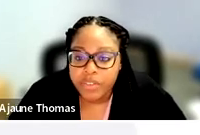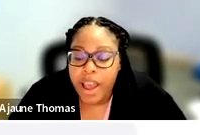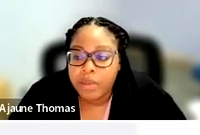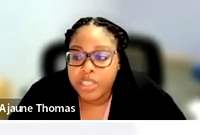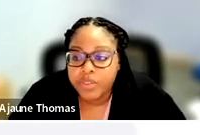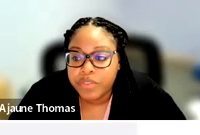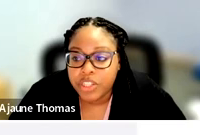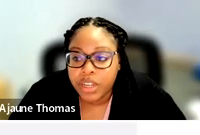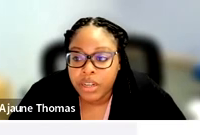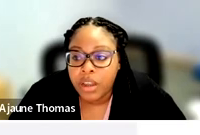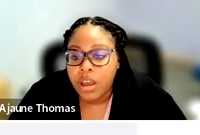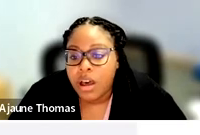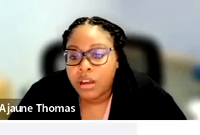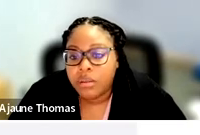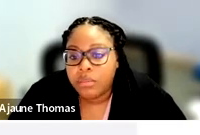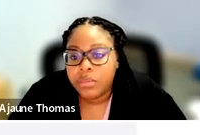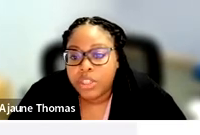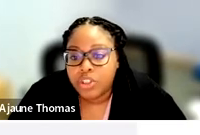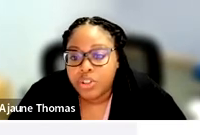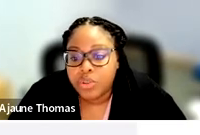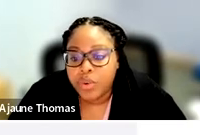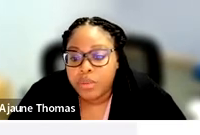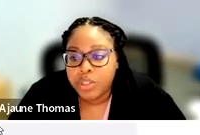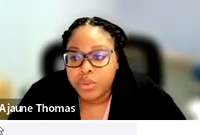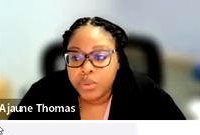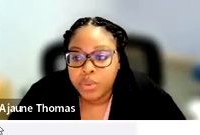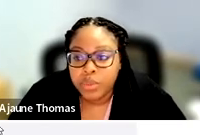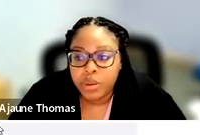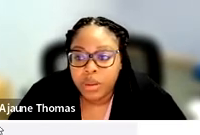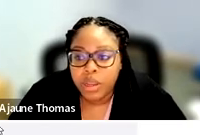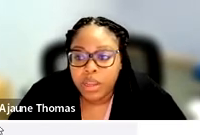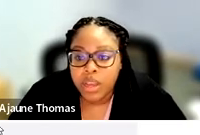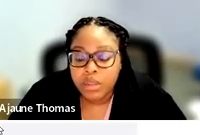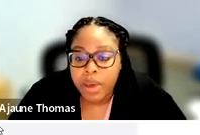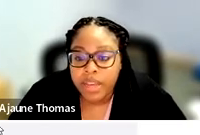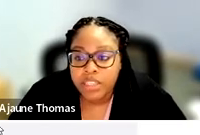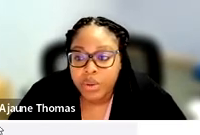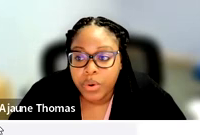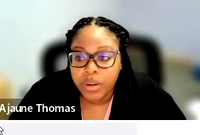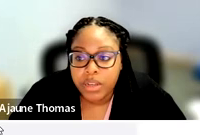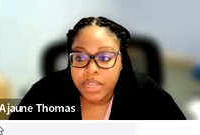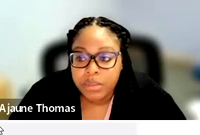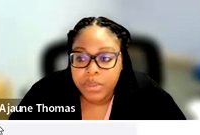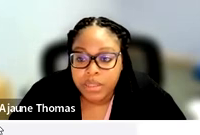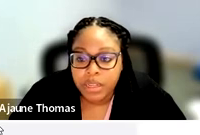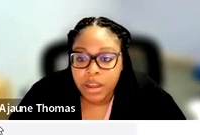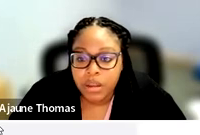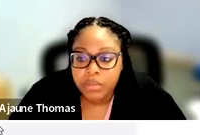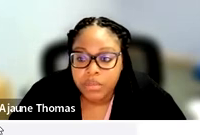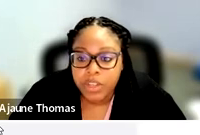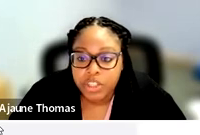few different options for vision to choose from to customize your